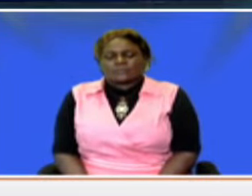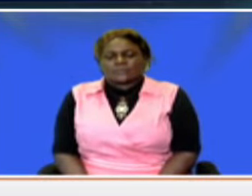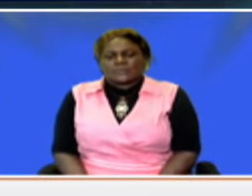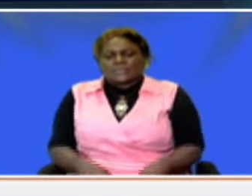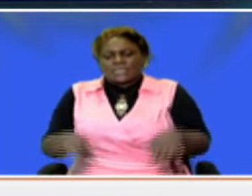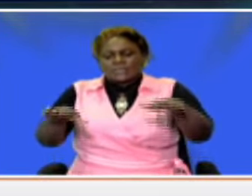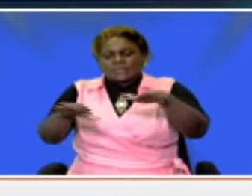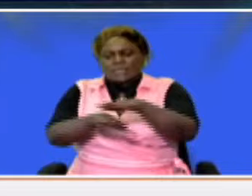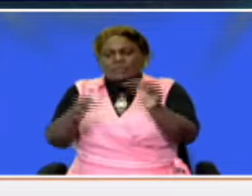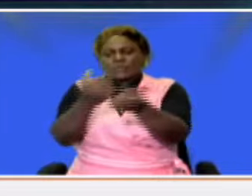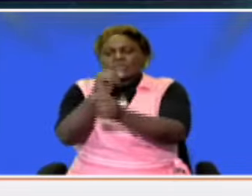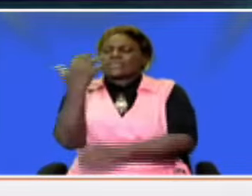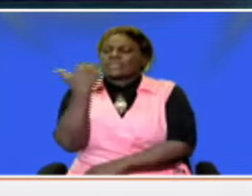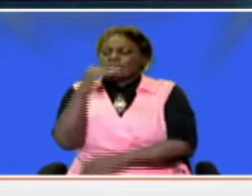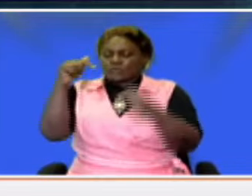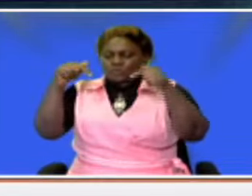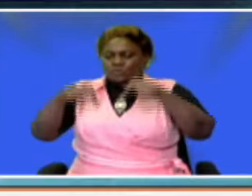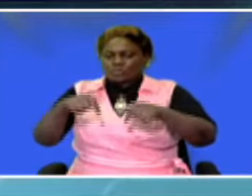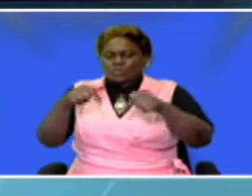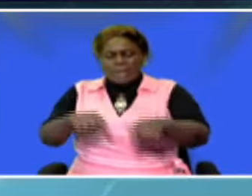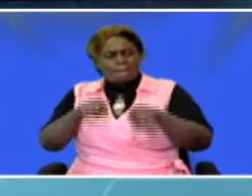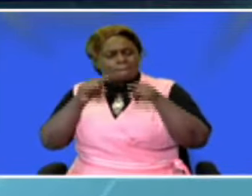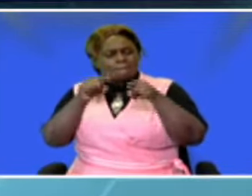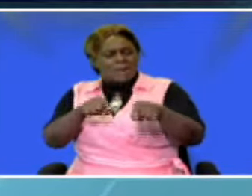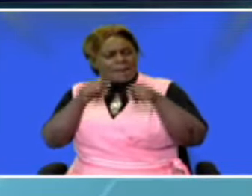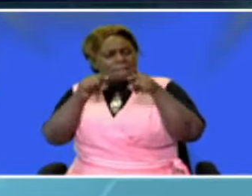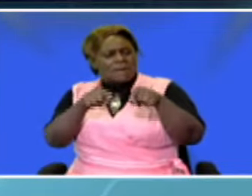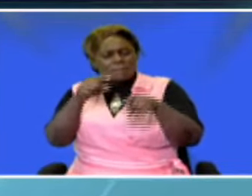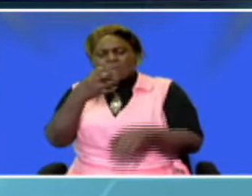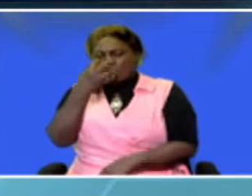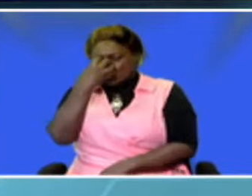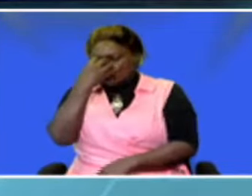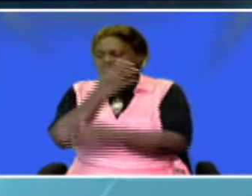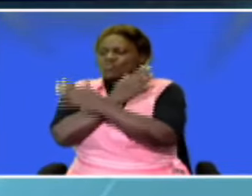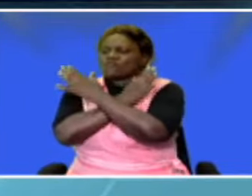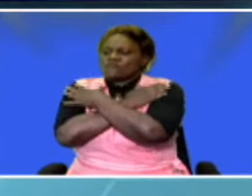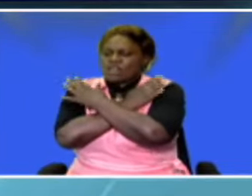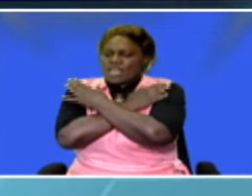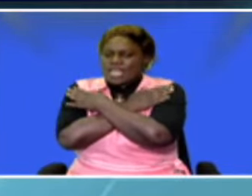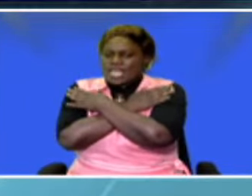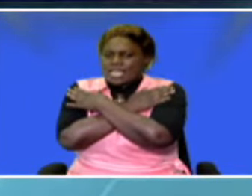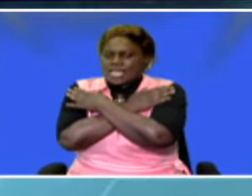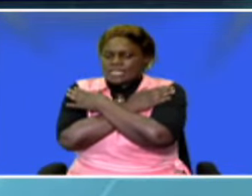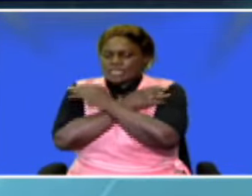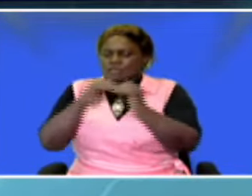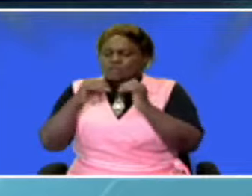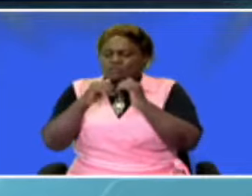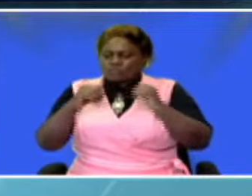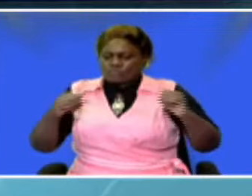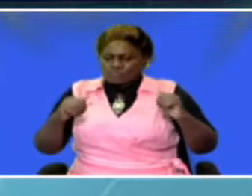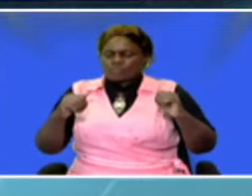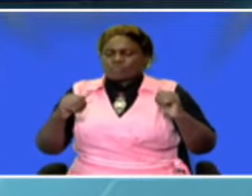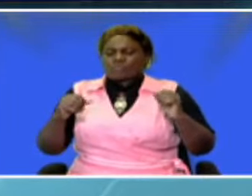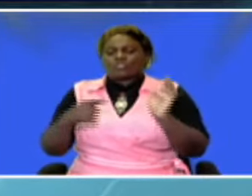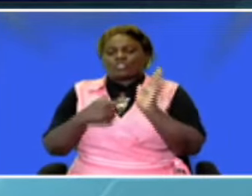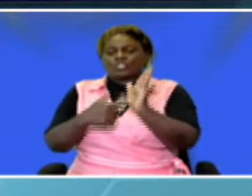Deputy President Rigathi Gachagua today took on President Ruto's allies as the fallout within the presidency